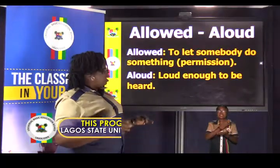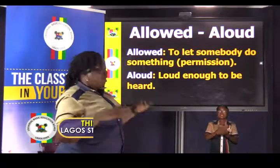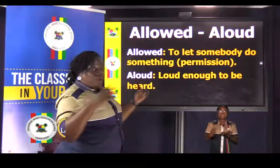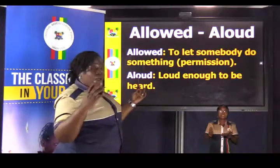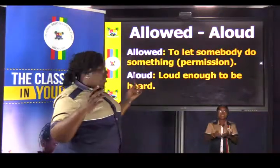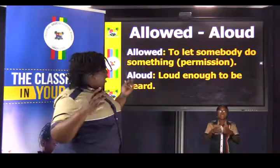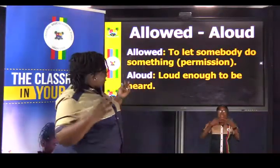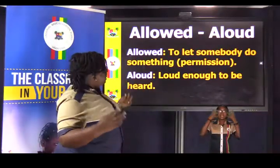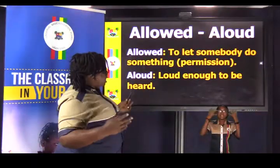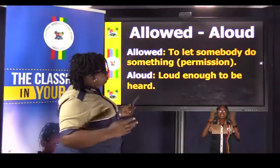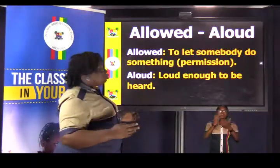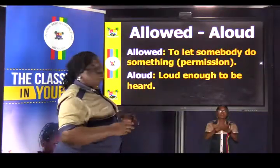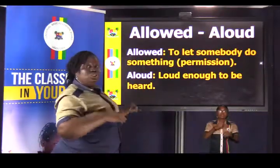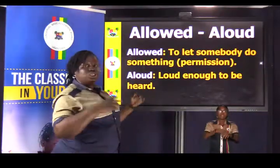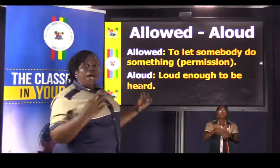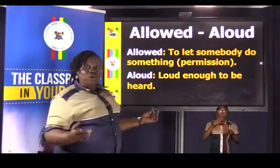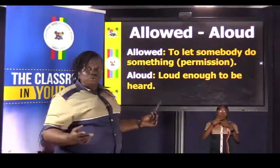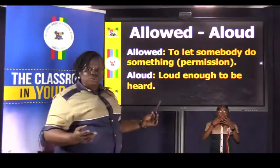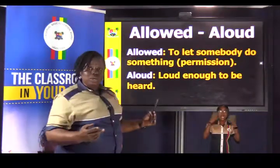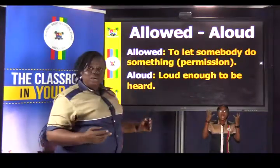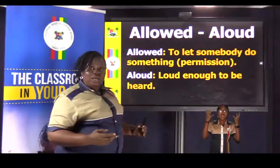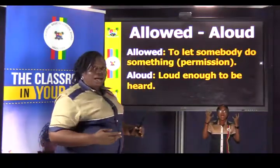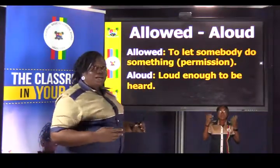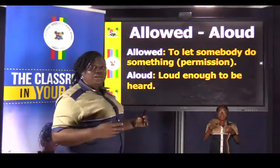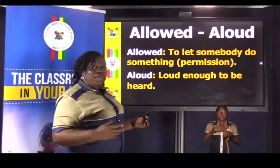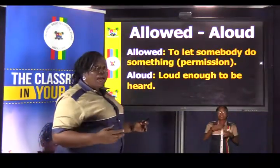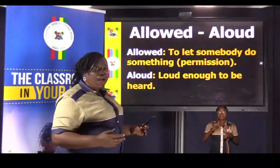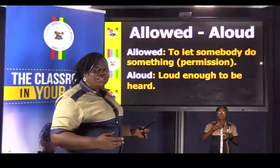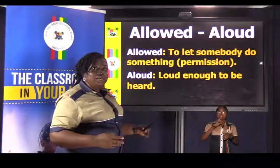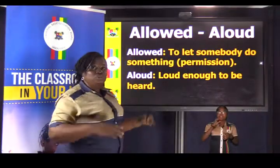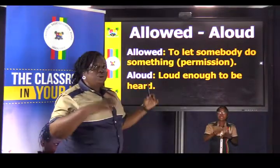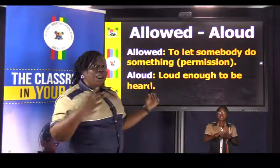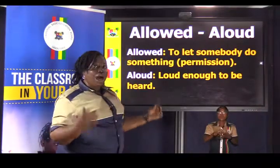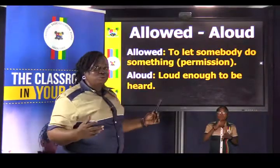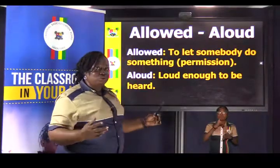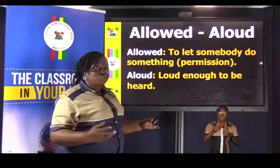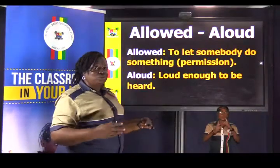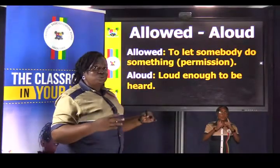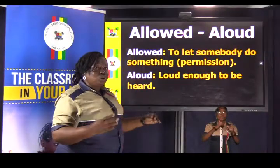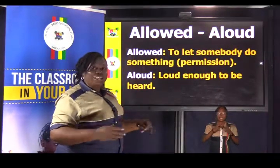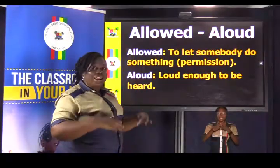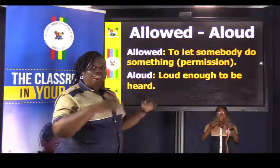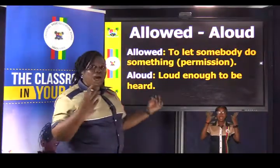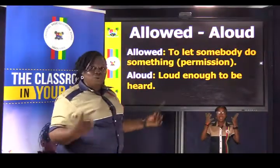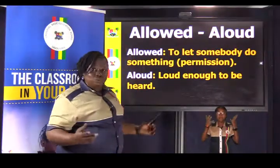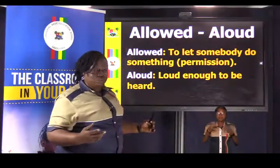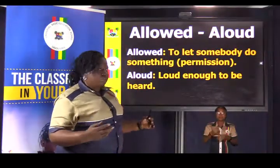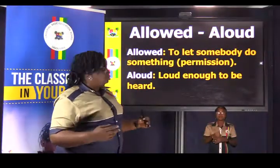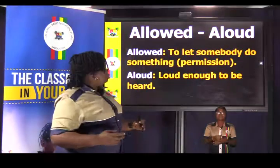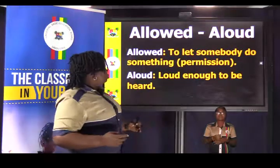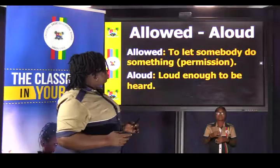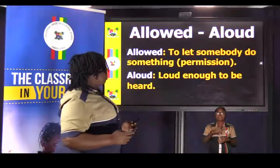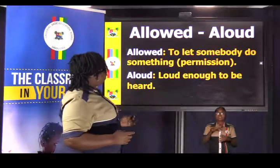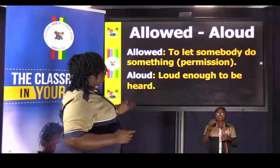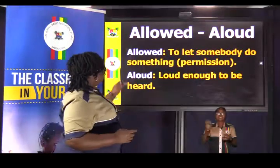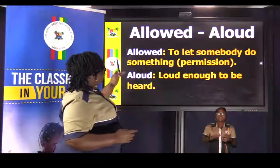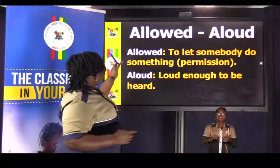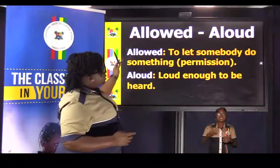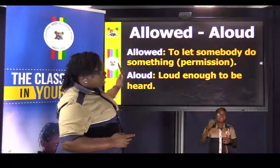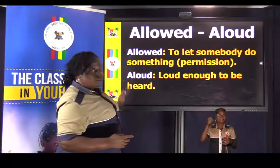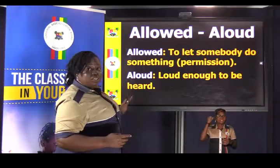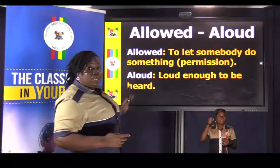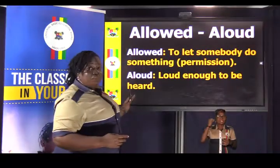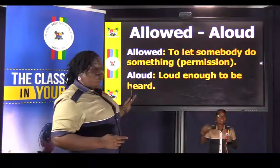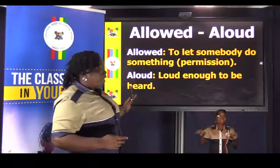you. At times you shout, and that's too loud, you're talking aloud. So